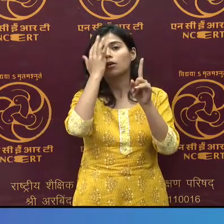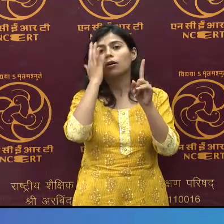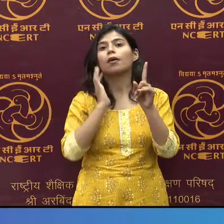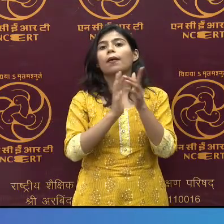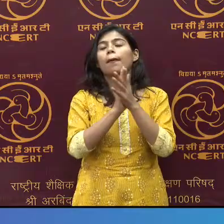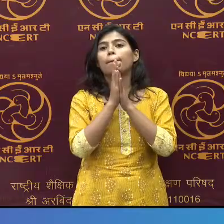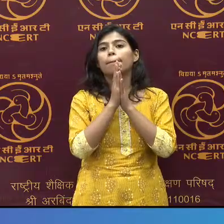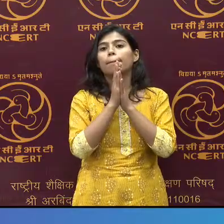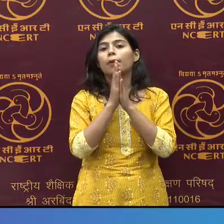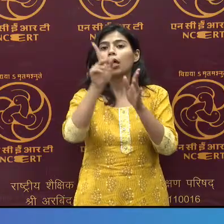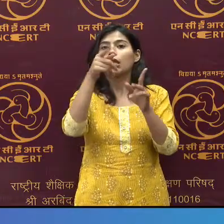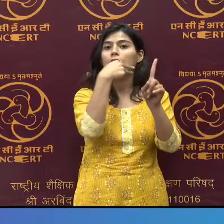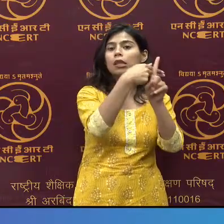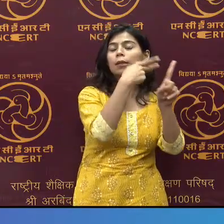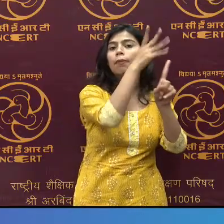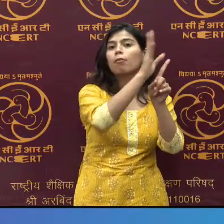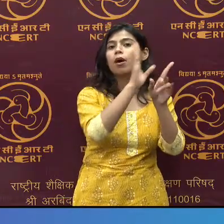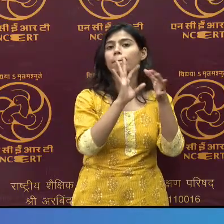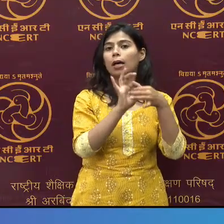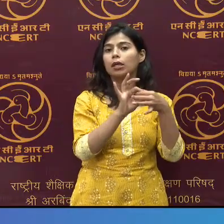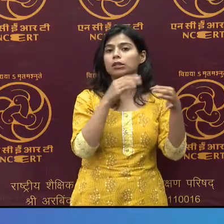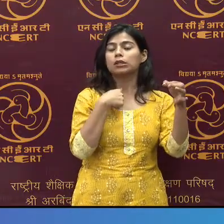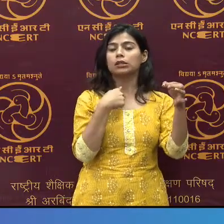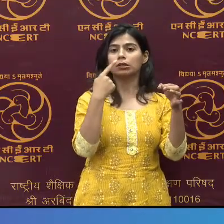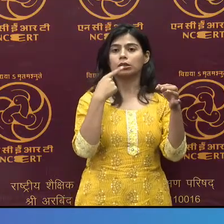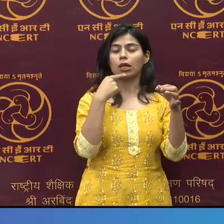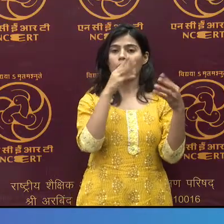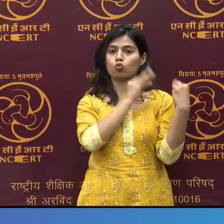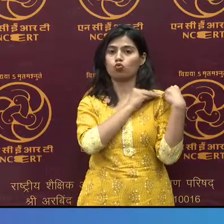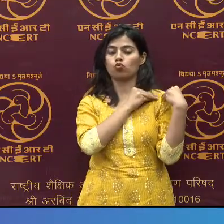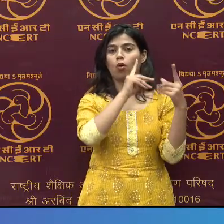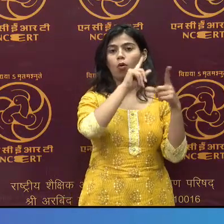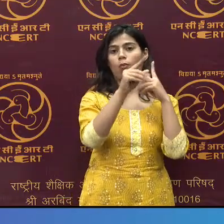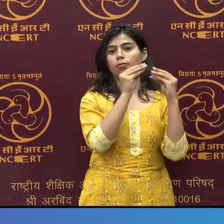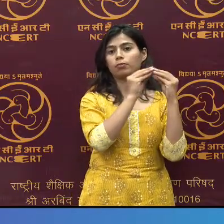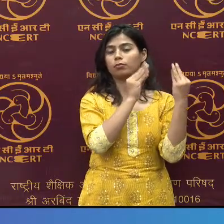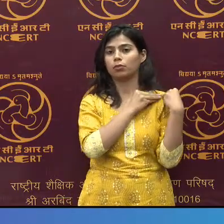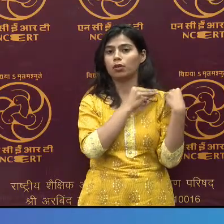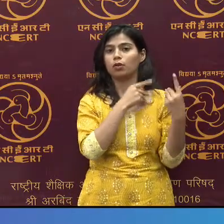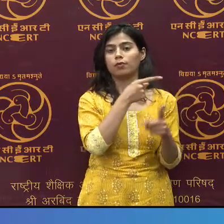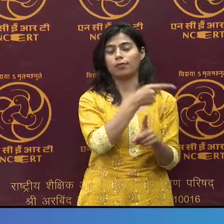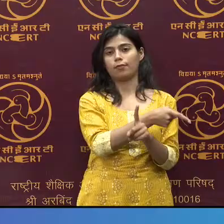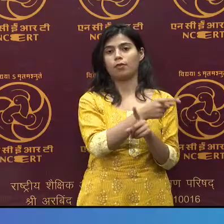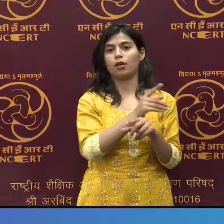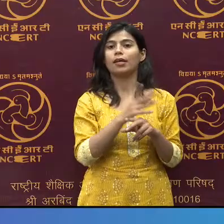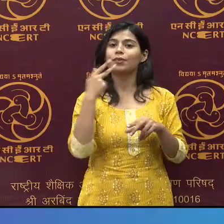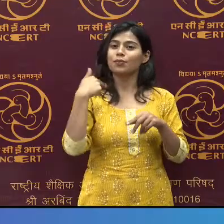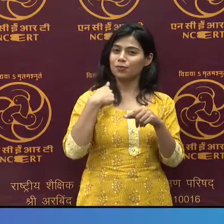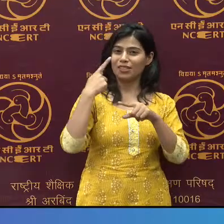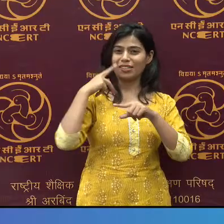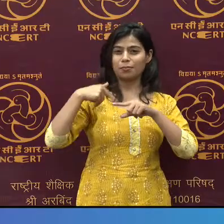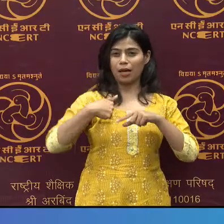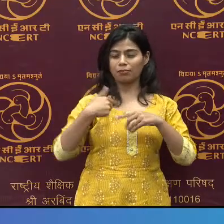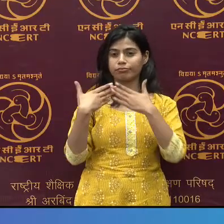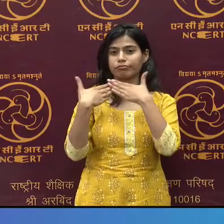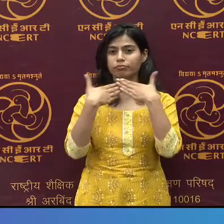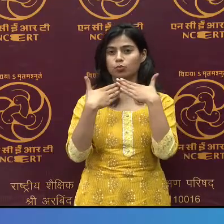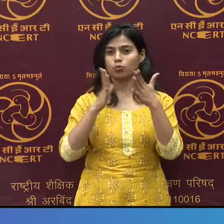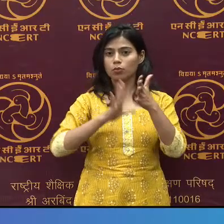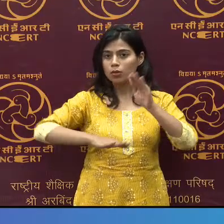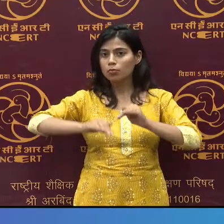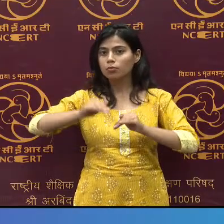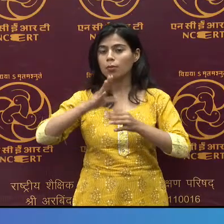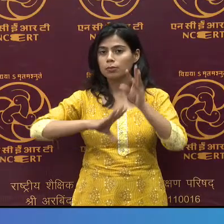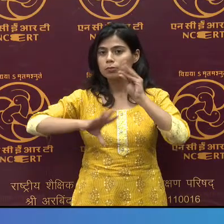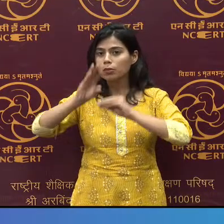the designation, but usually for the students, it's a class student or something who is belonging to the school system,